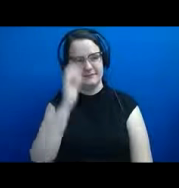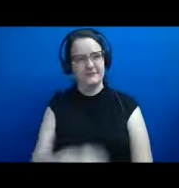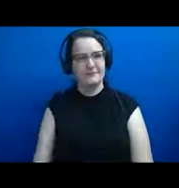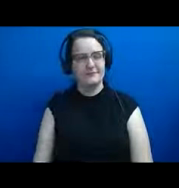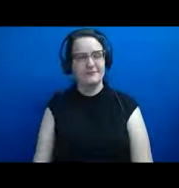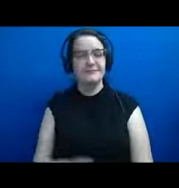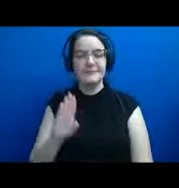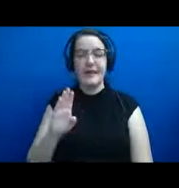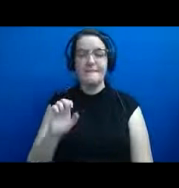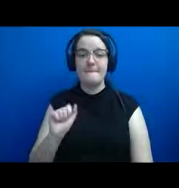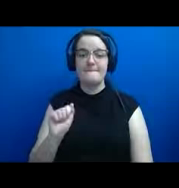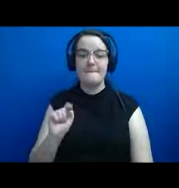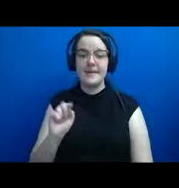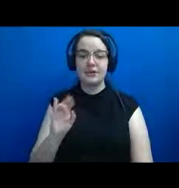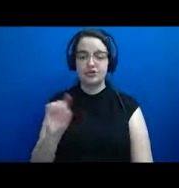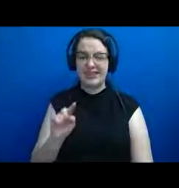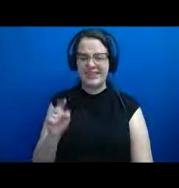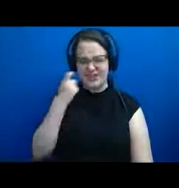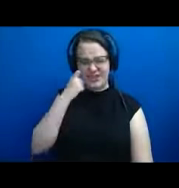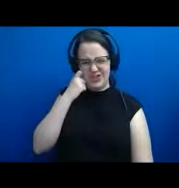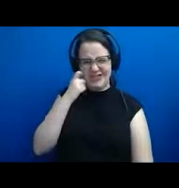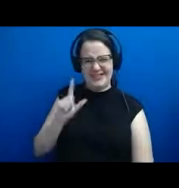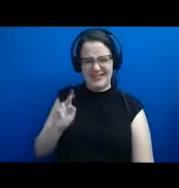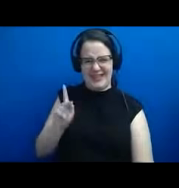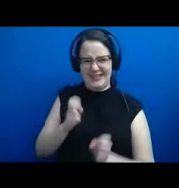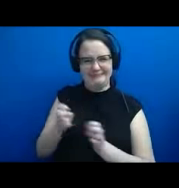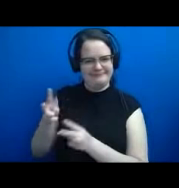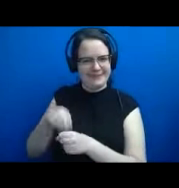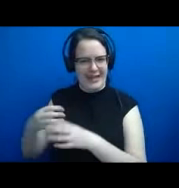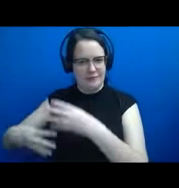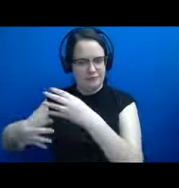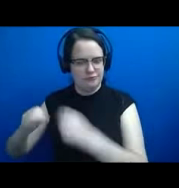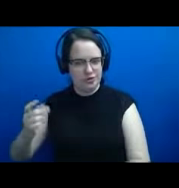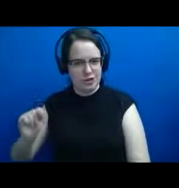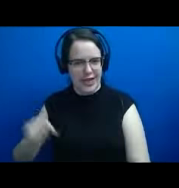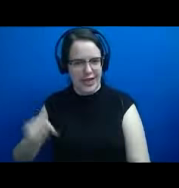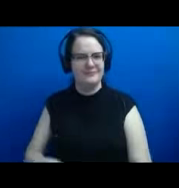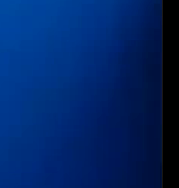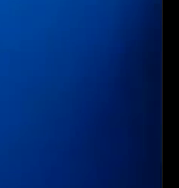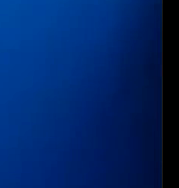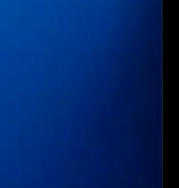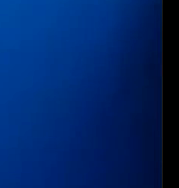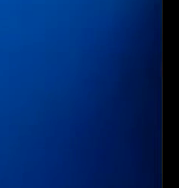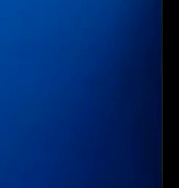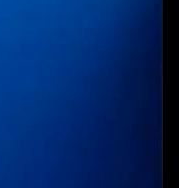Beatrice just dropped the link in the chat while I set this up.